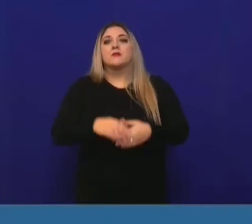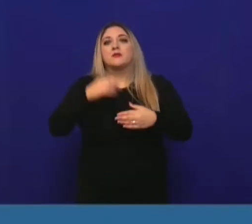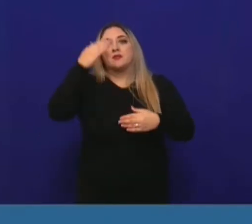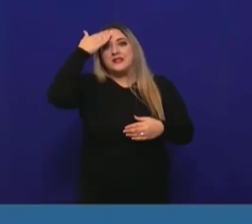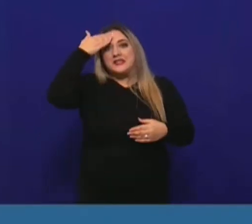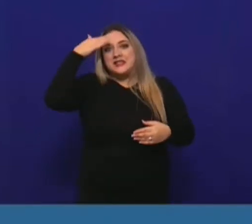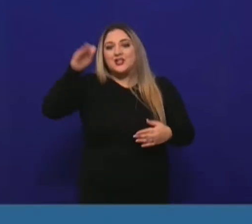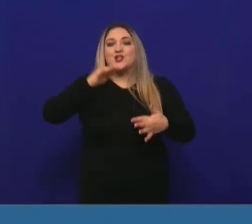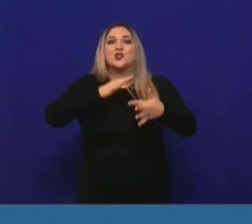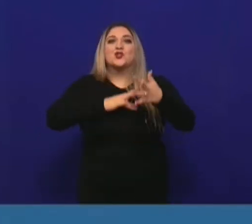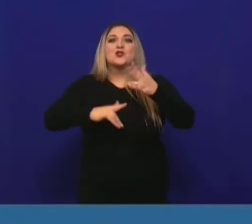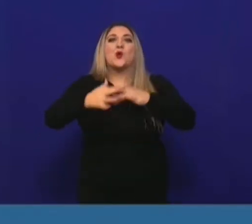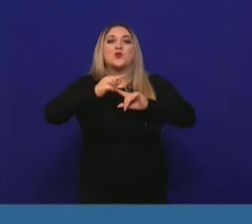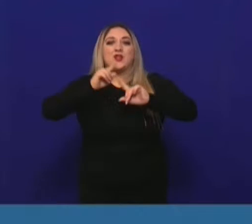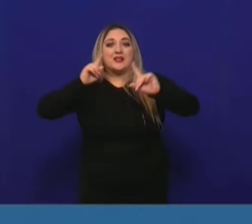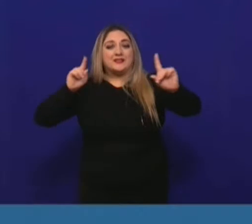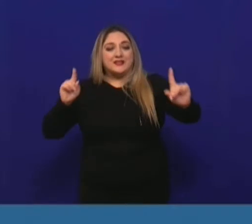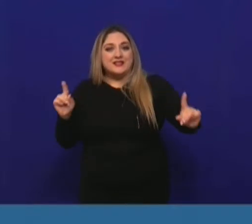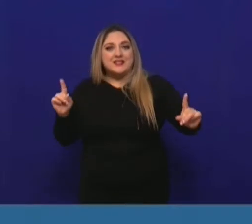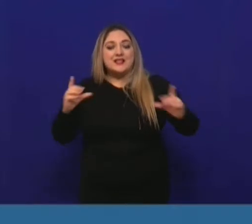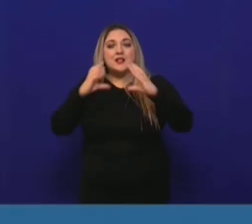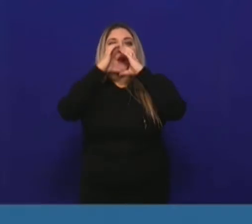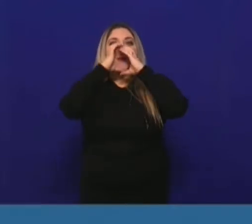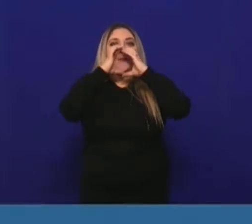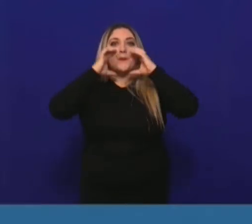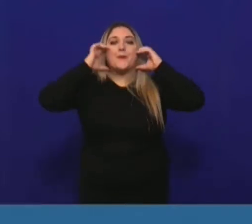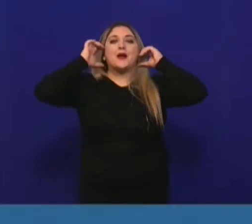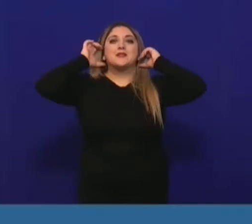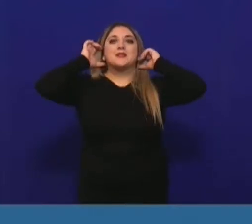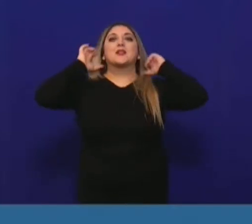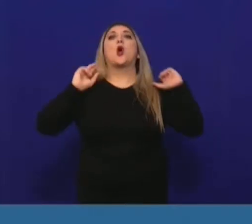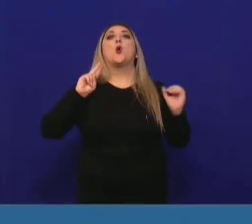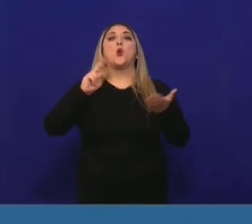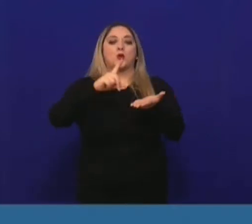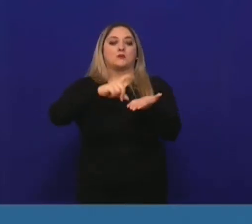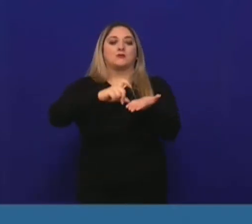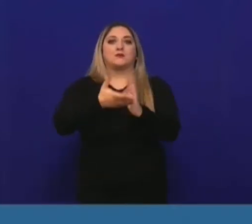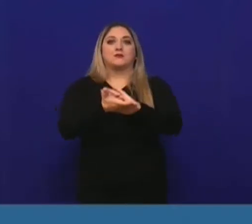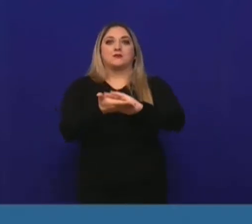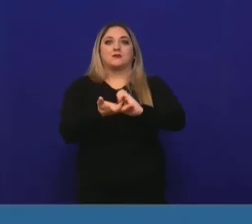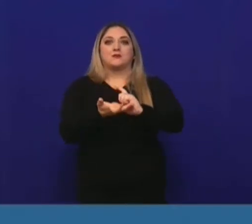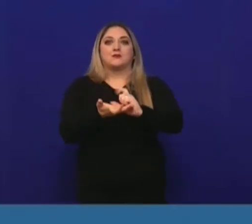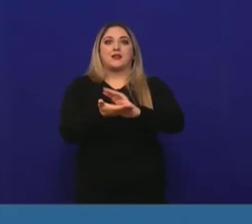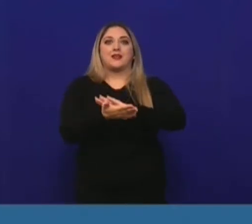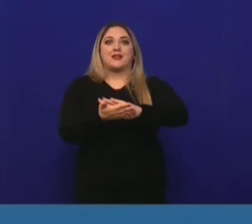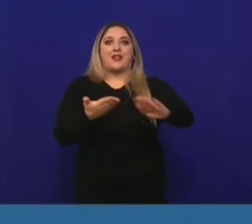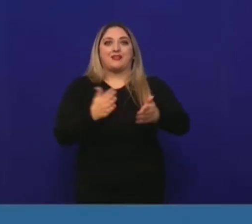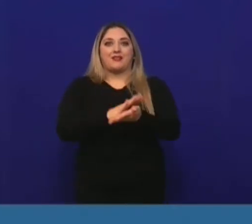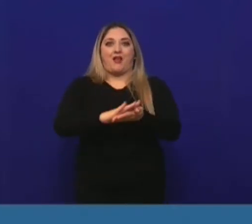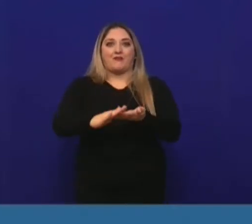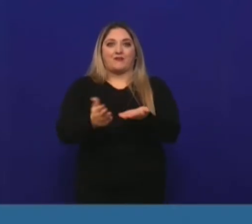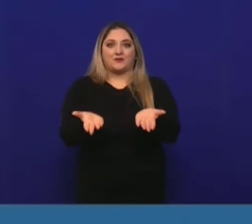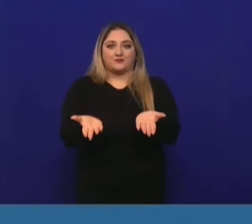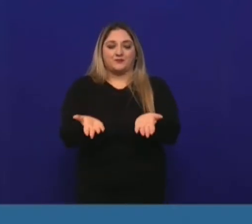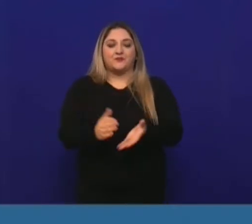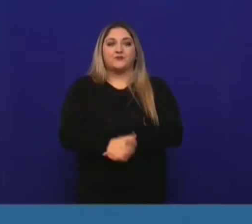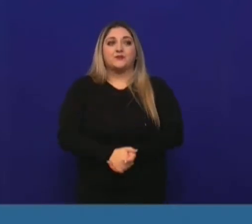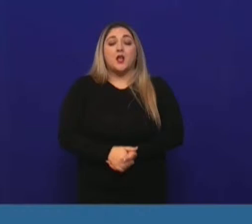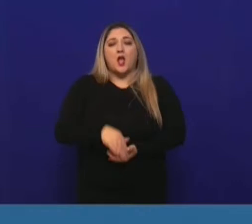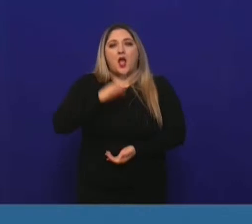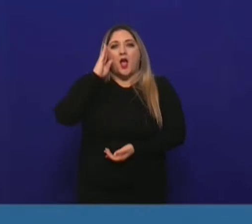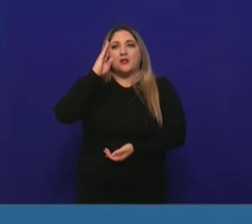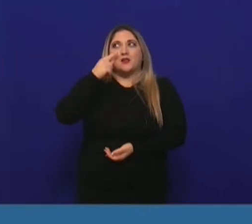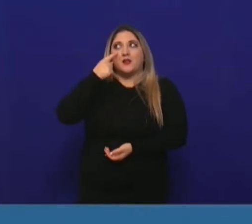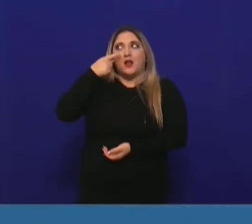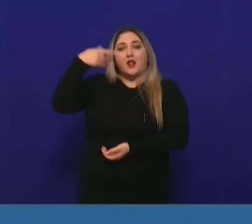Il-distanza, l-użu tal-maskli importanti ħafna u anka il-hand hygiene. Aħna wkoll attenti ħafna minn dak li qed jiġi minn barra minn Malta,